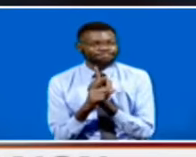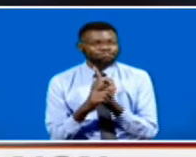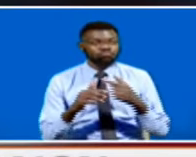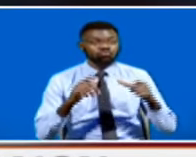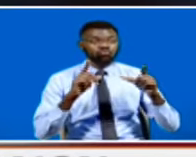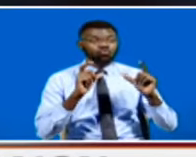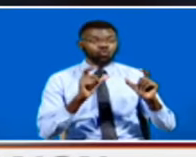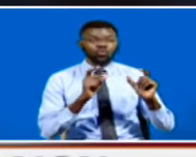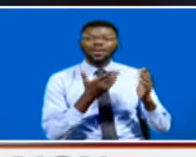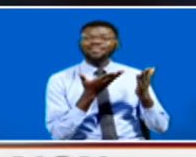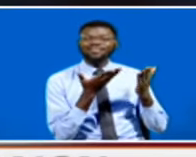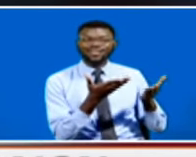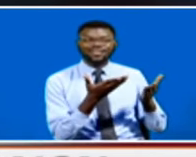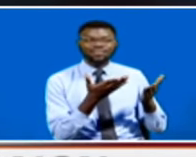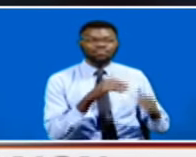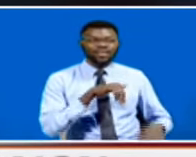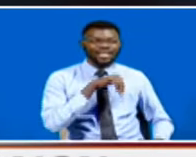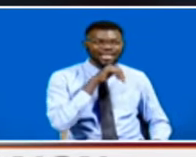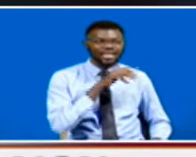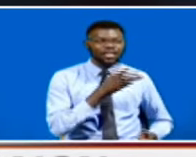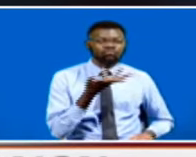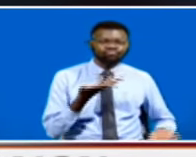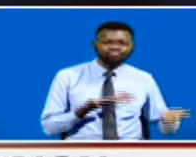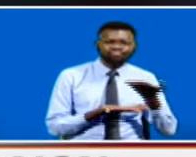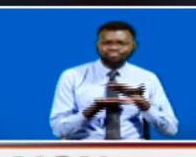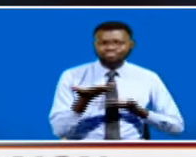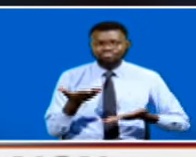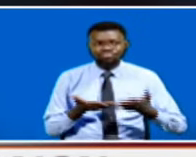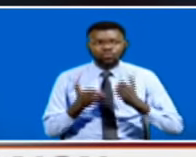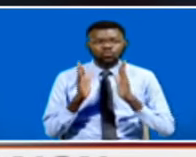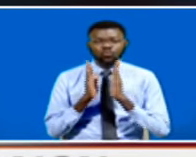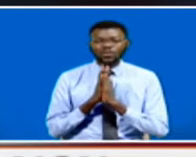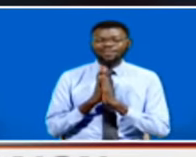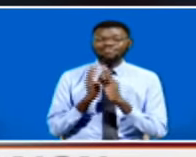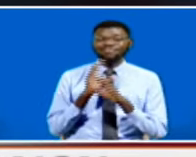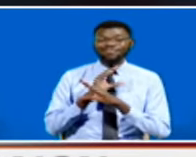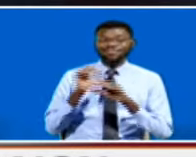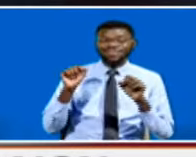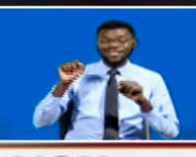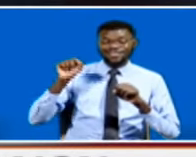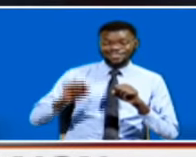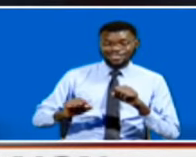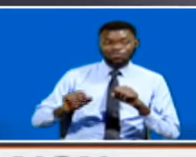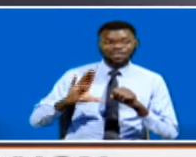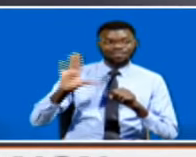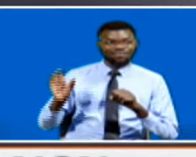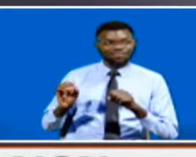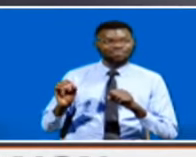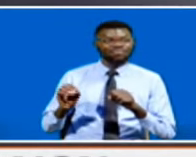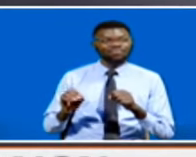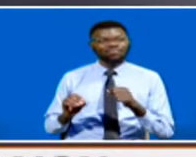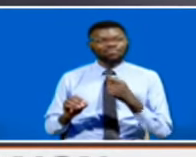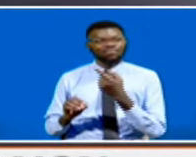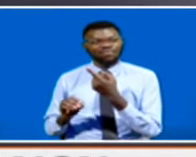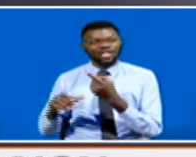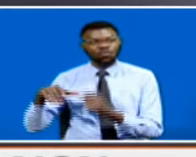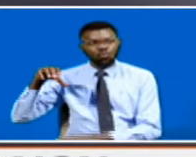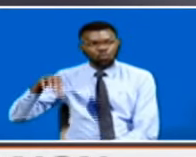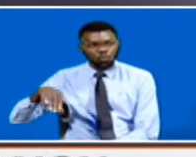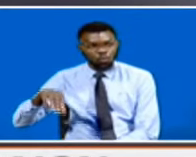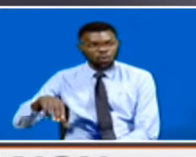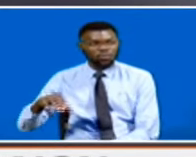platforms, Odinga is seen interacting and exchanging pleasantries with President Cyril Ramaphosa of South Africa, Felix Tshisekedi of